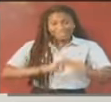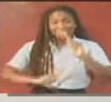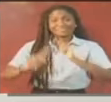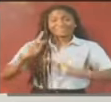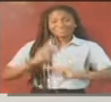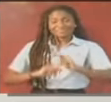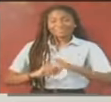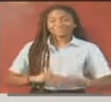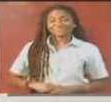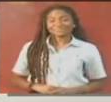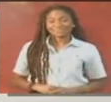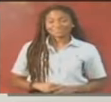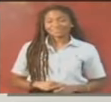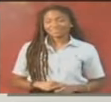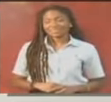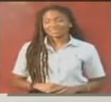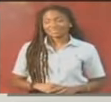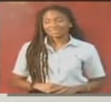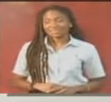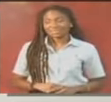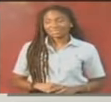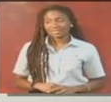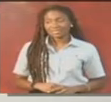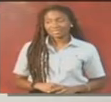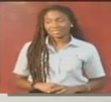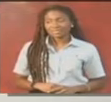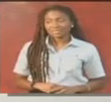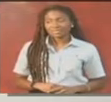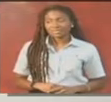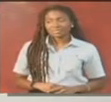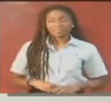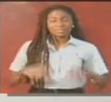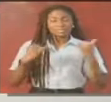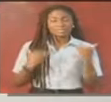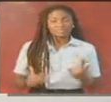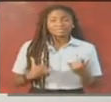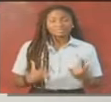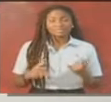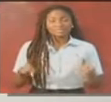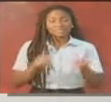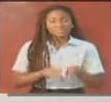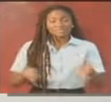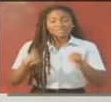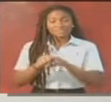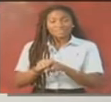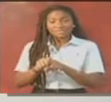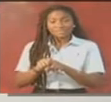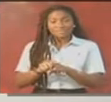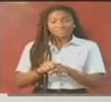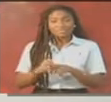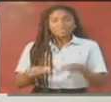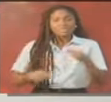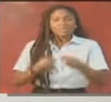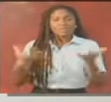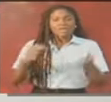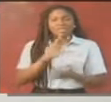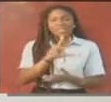that original target of 16,800, and as Ms. Sukhchand has pointed out, we have now vaccinated